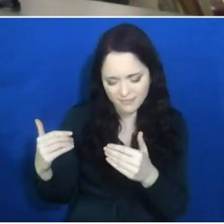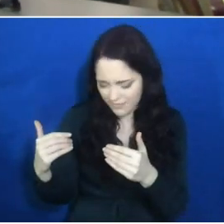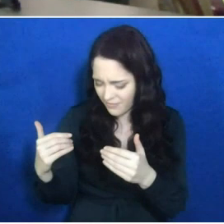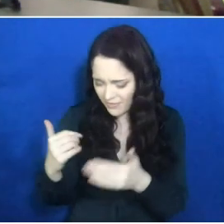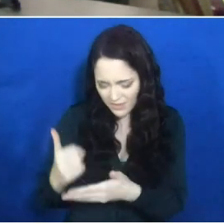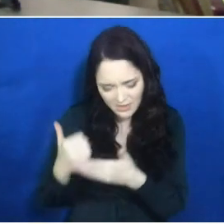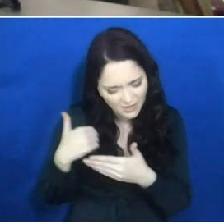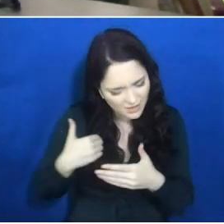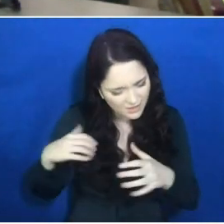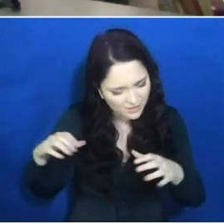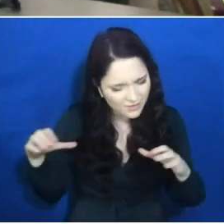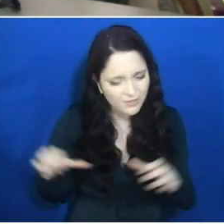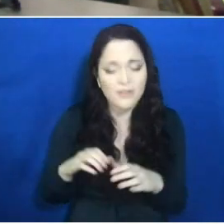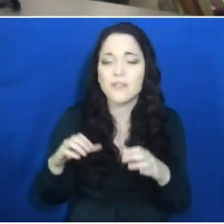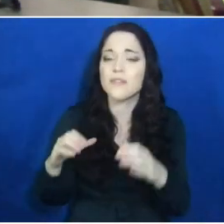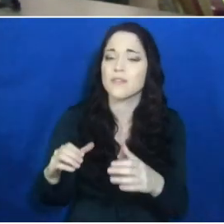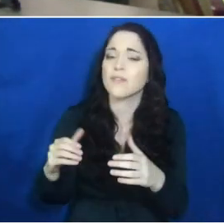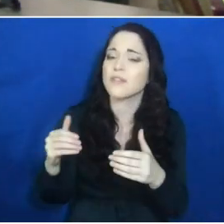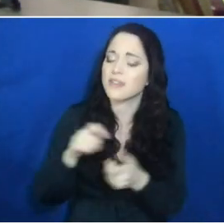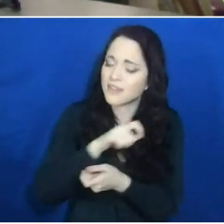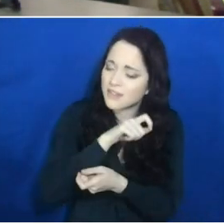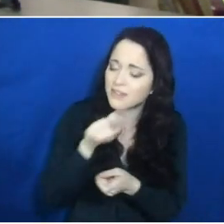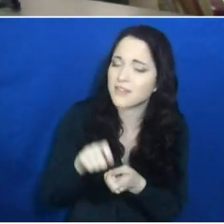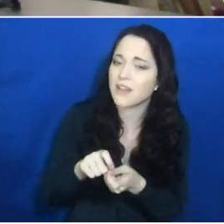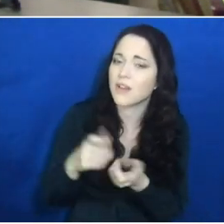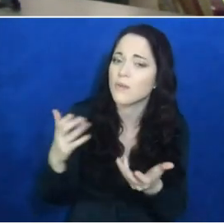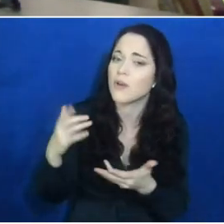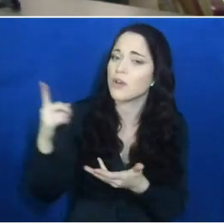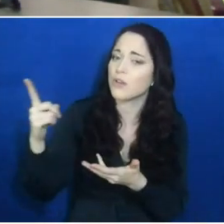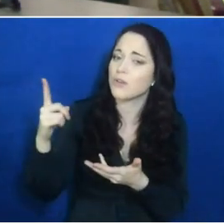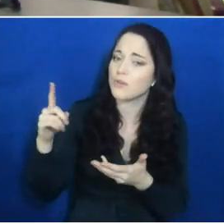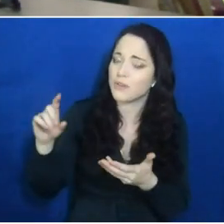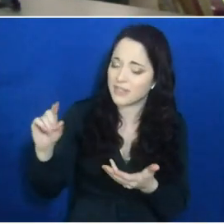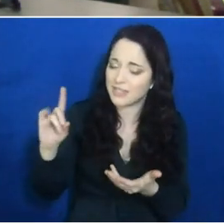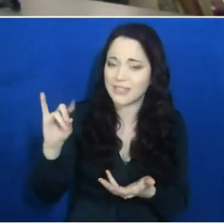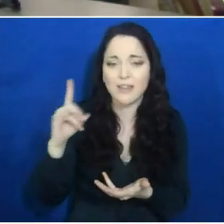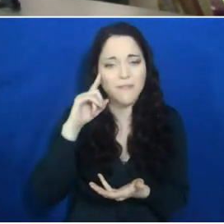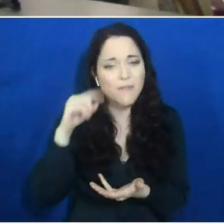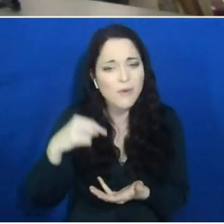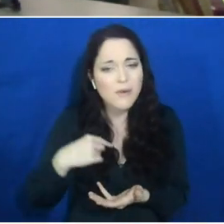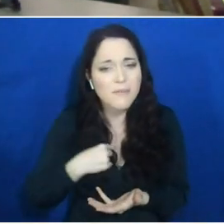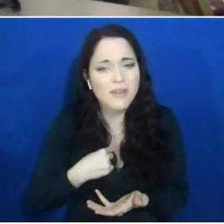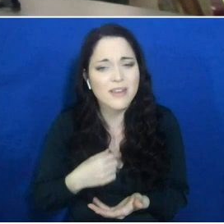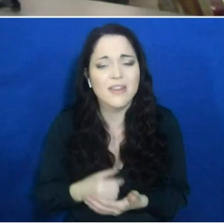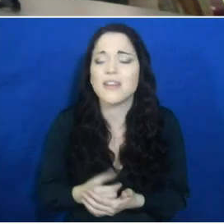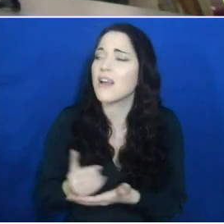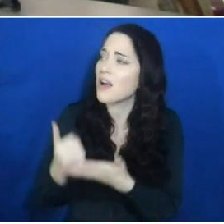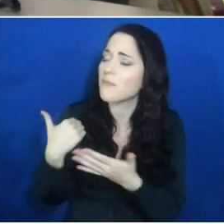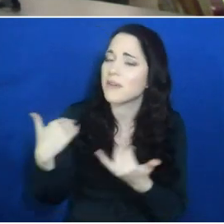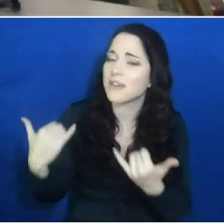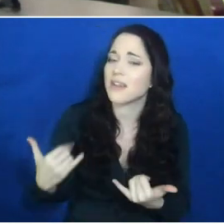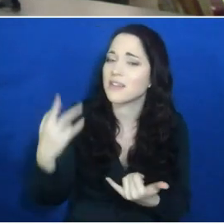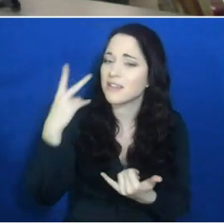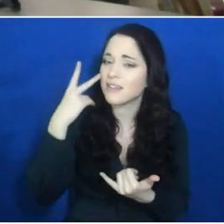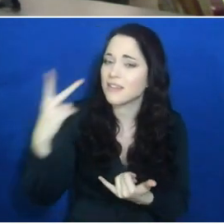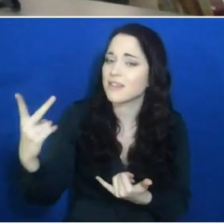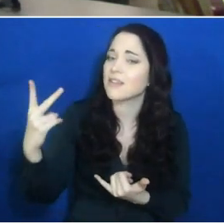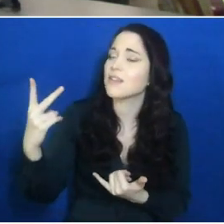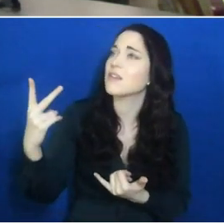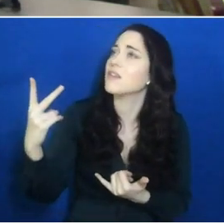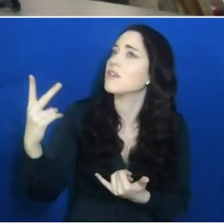you gave to me. Help me now to see what your mercy sees.